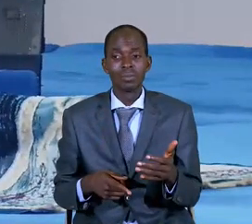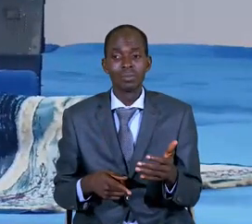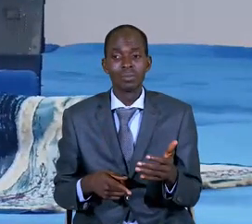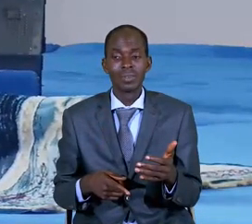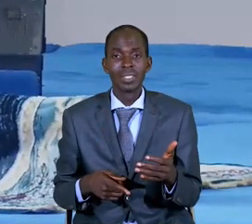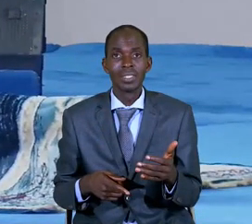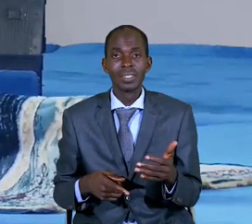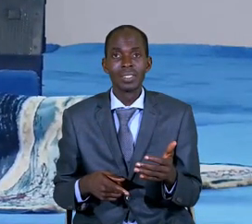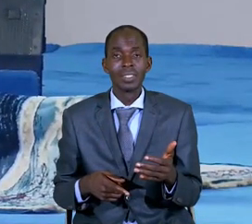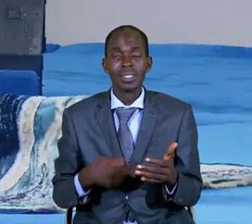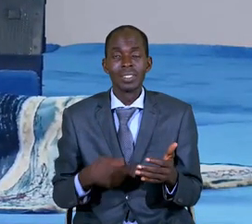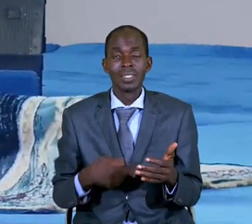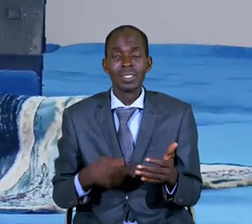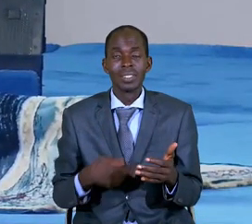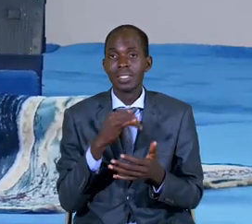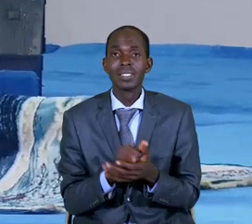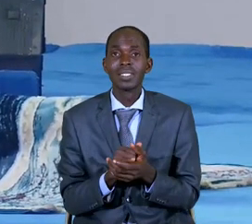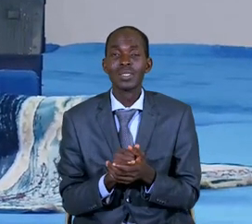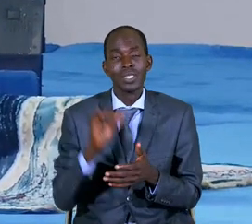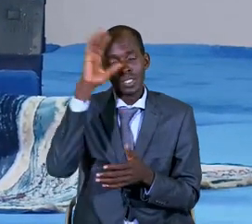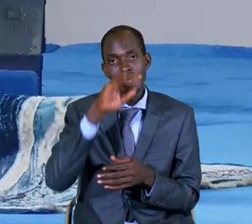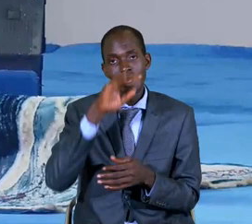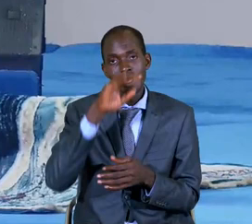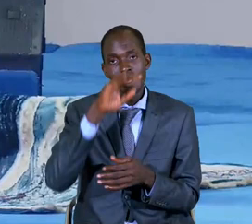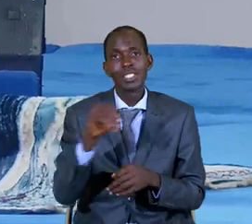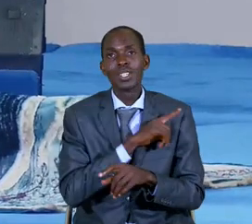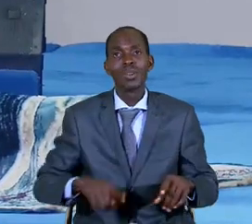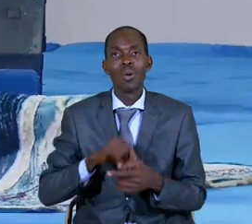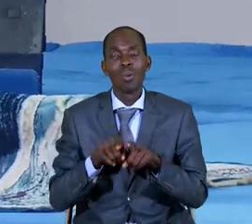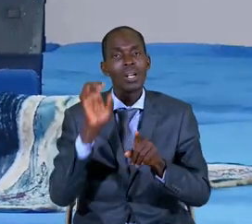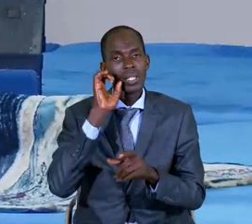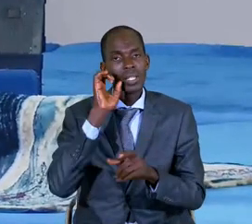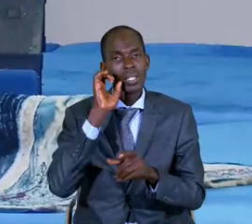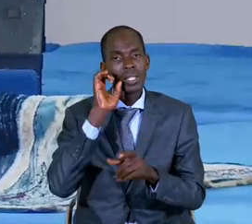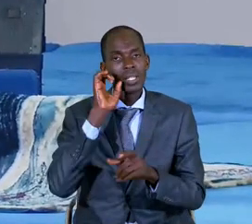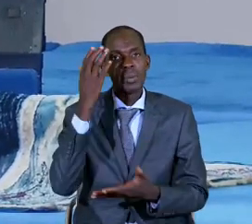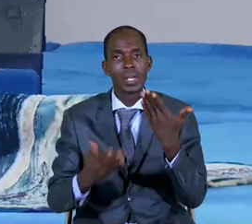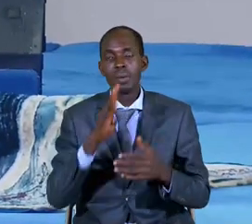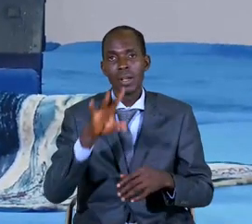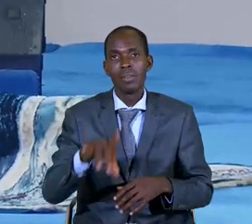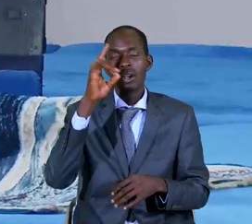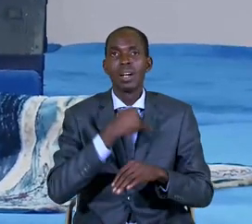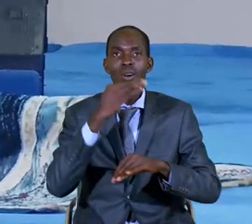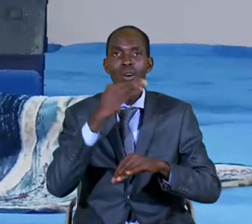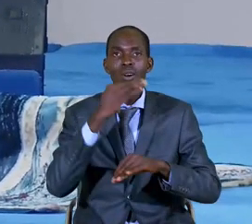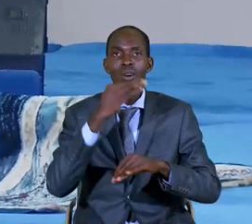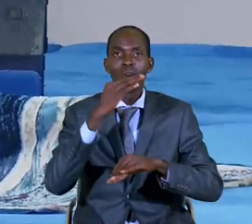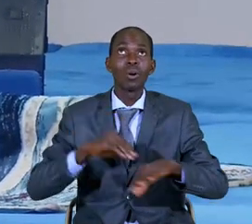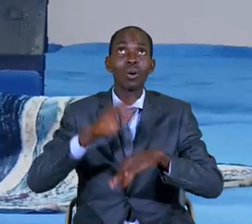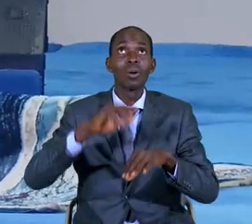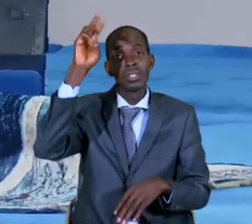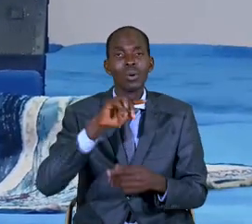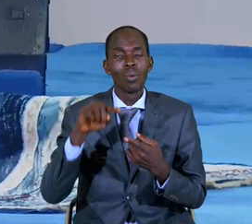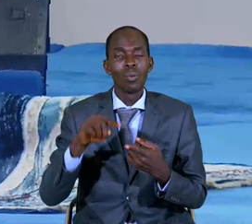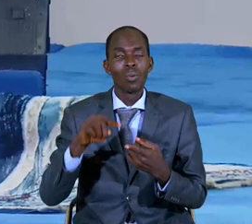says, seek ye the Lord while he may be found. That's today. And call ye upon him